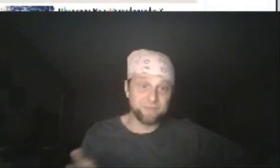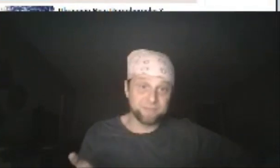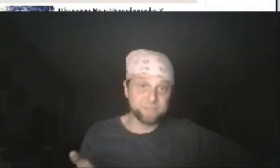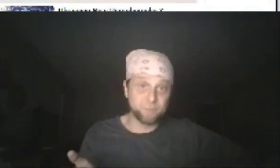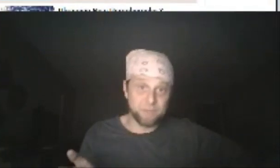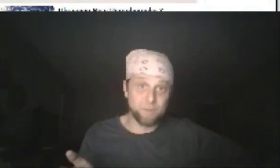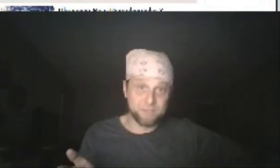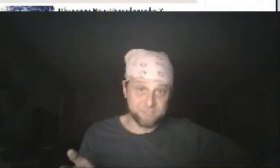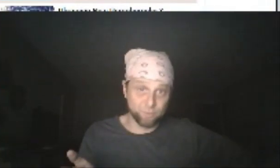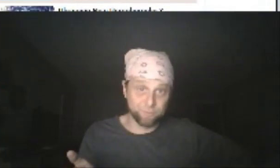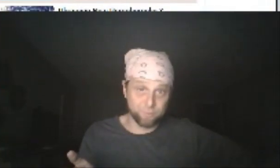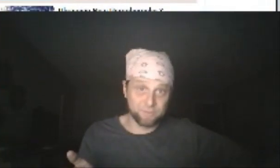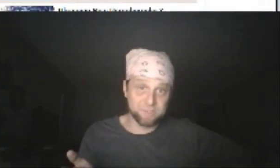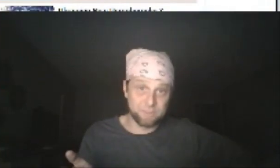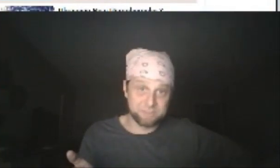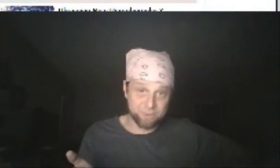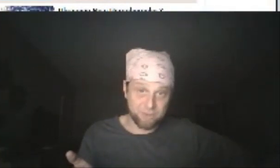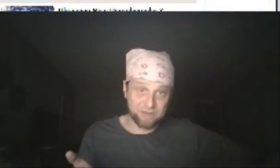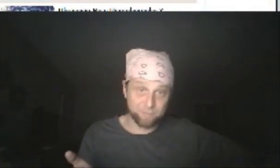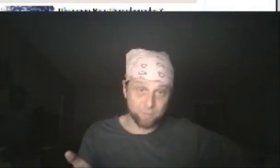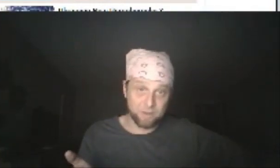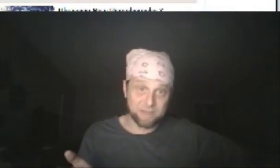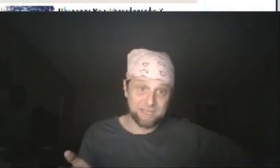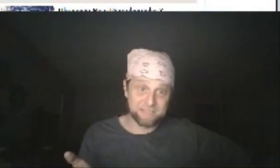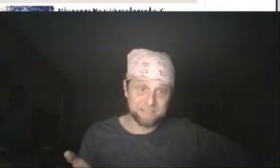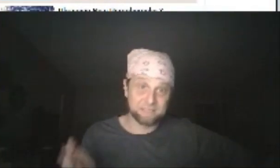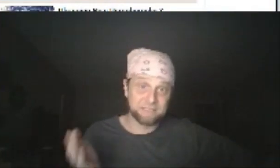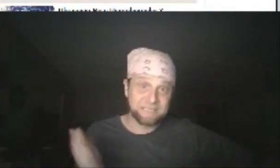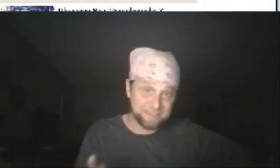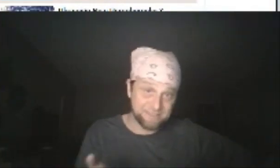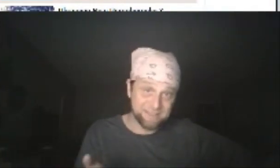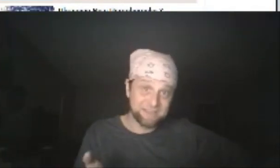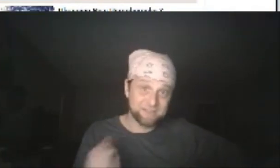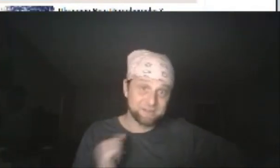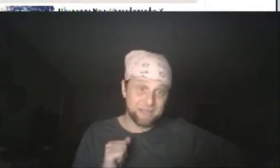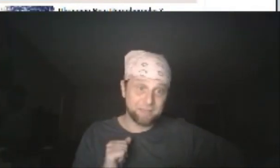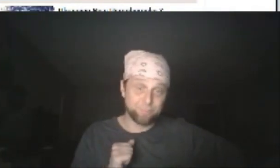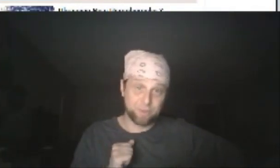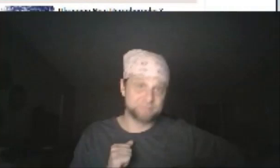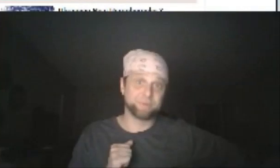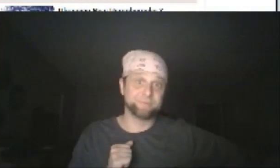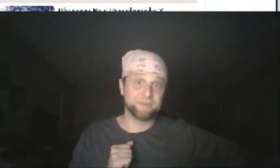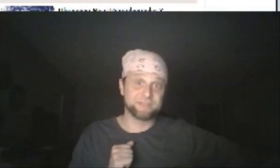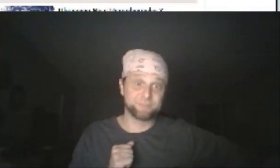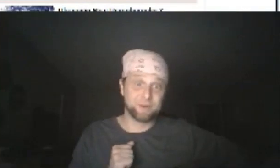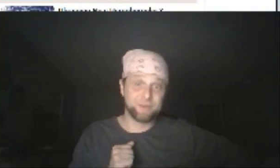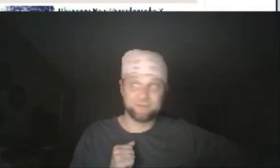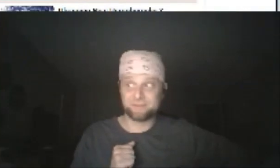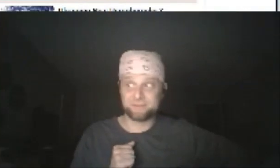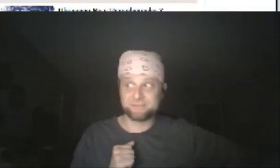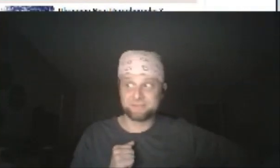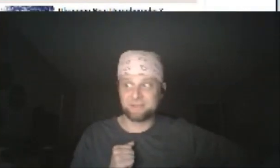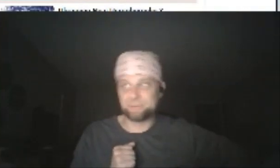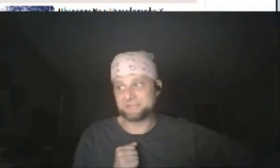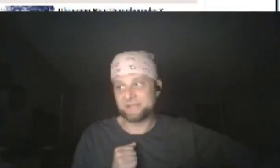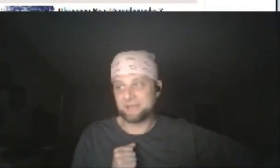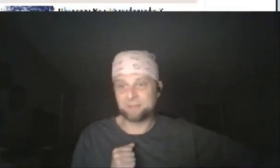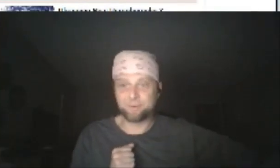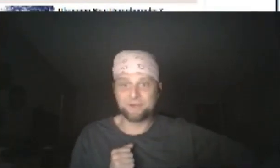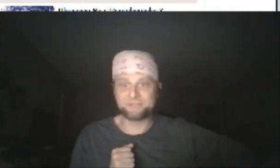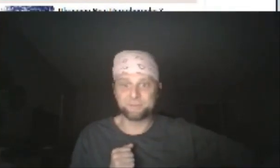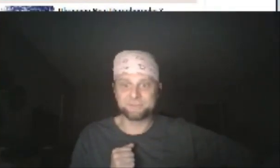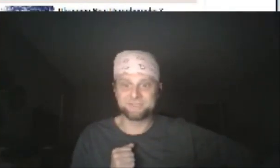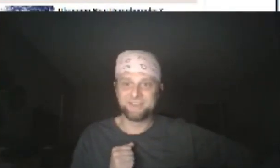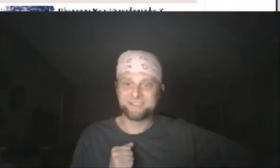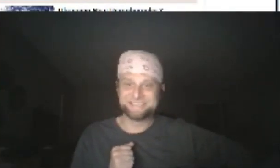And this is what he went to school for. This is what he's been training for. And he's an elite at press briefings, right? Like, this is, I mean, he's not Ned